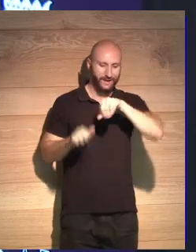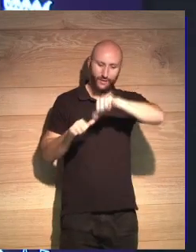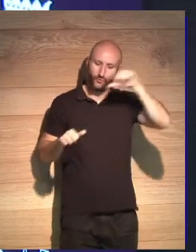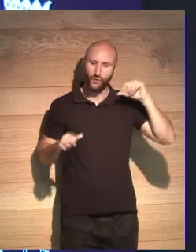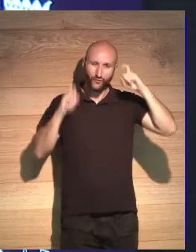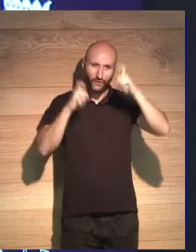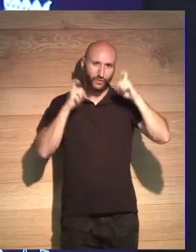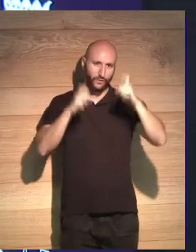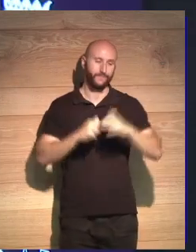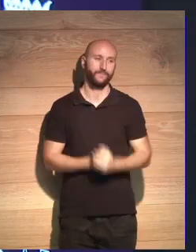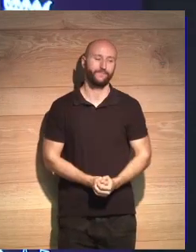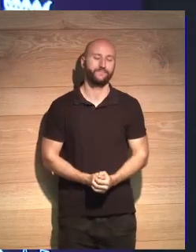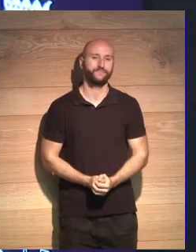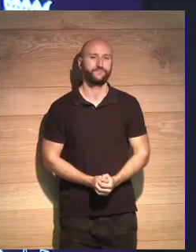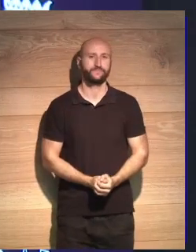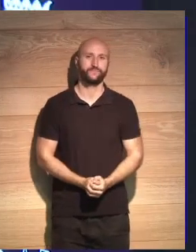very rewarding.